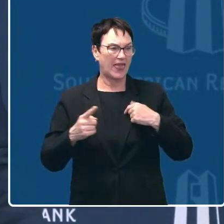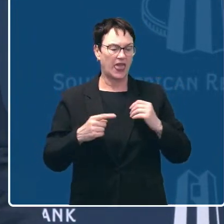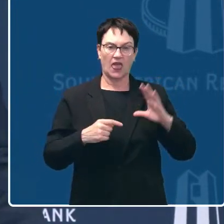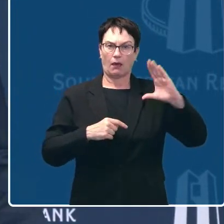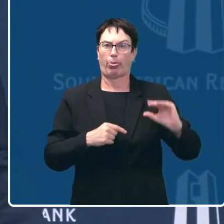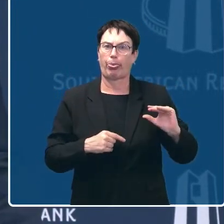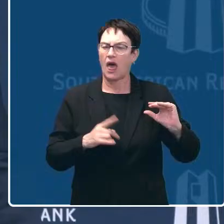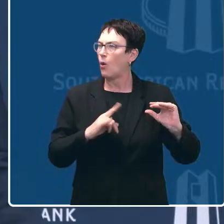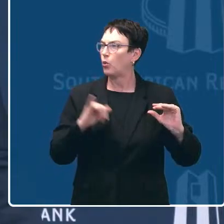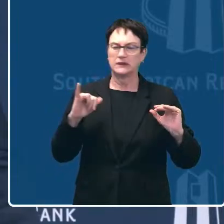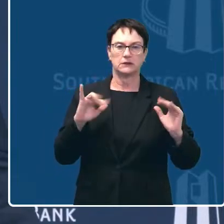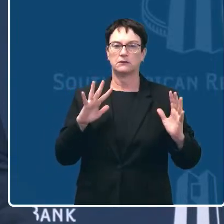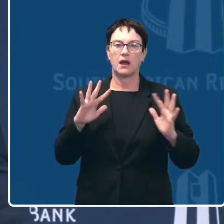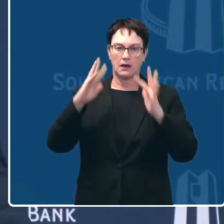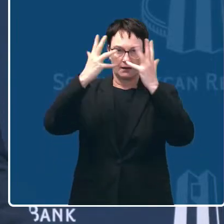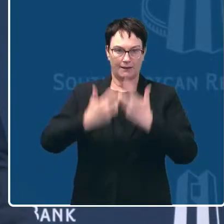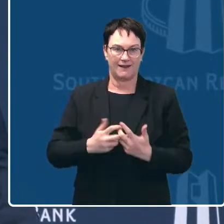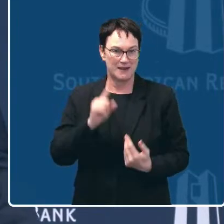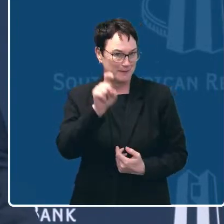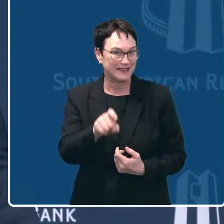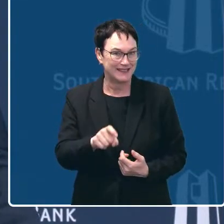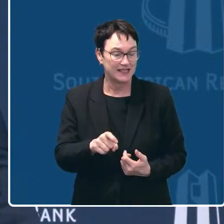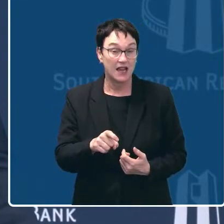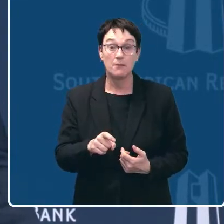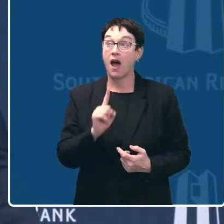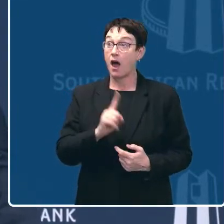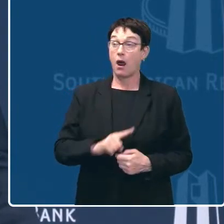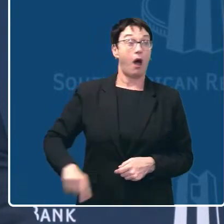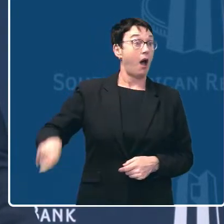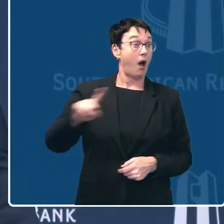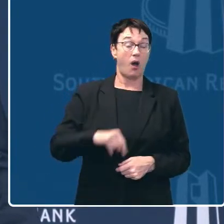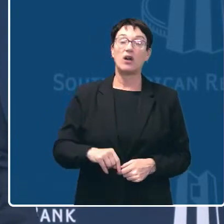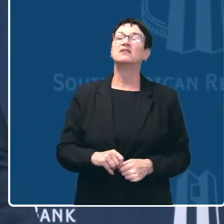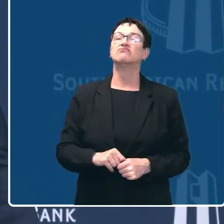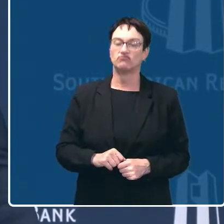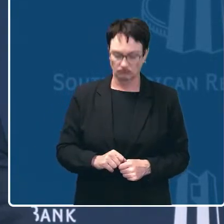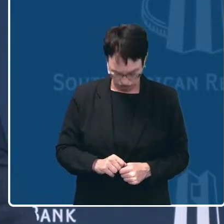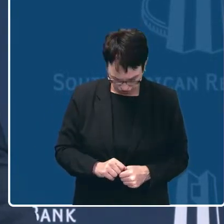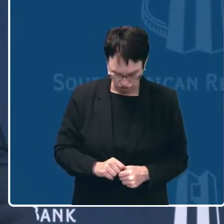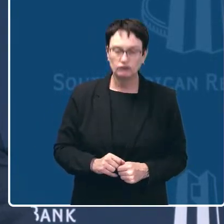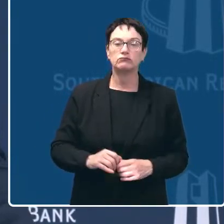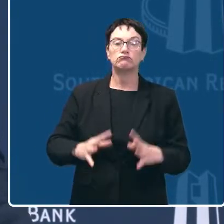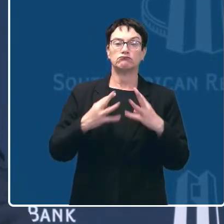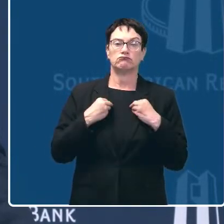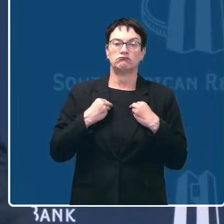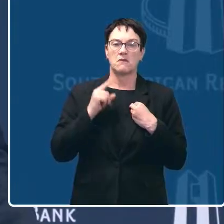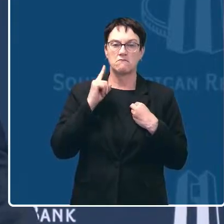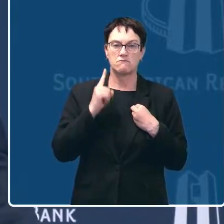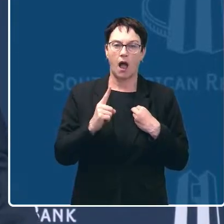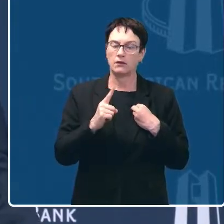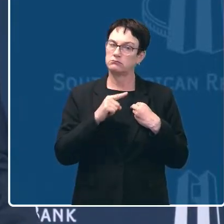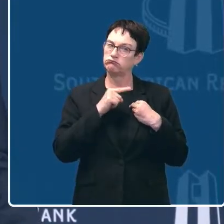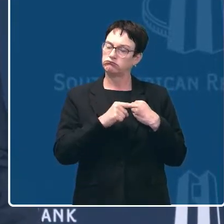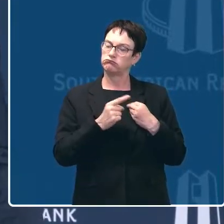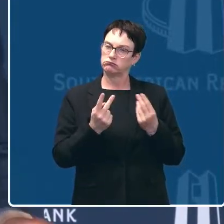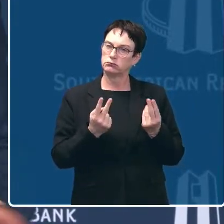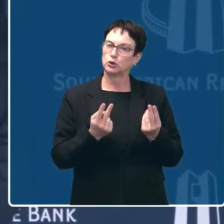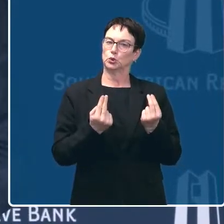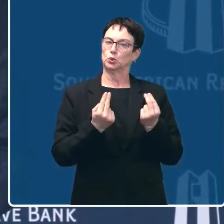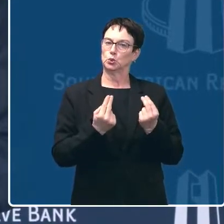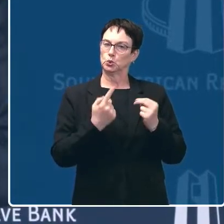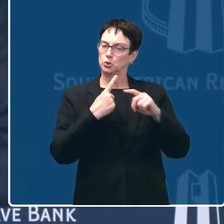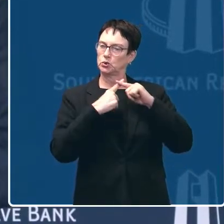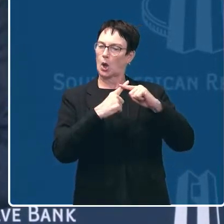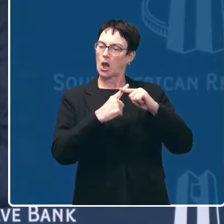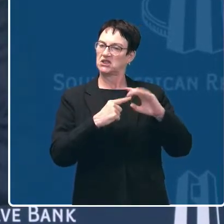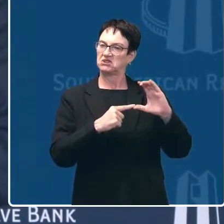if everybody had bought into the new target, that they would then think that their prices should be adjusted in accordance